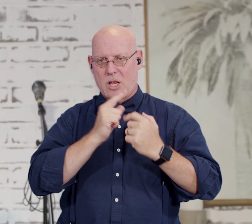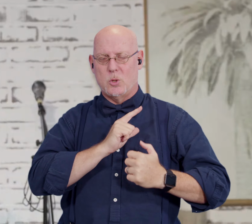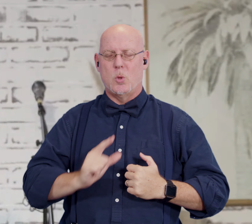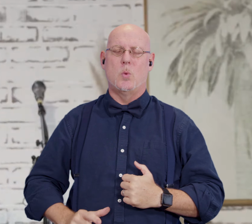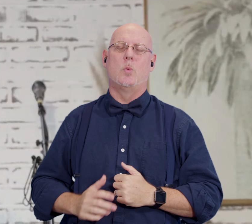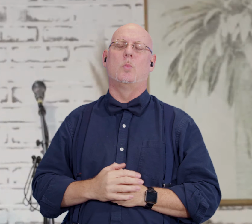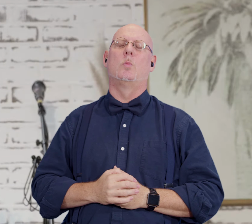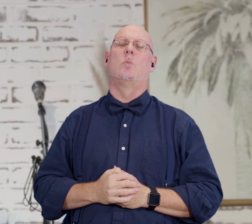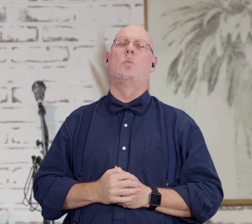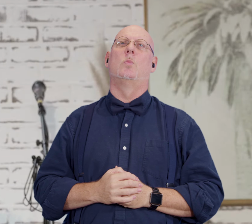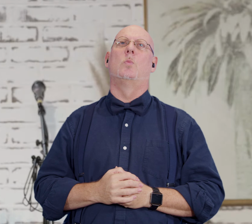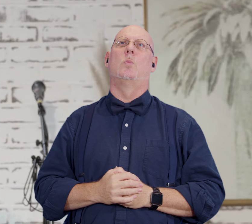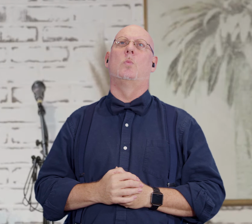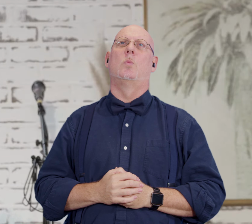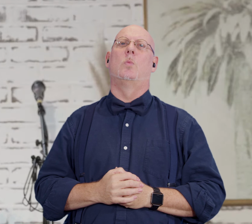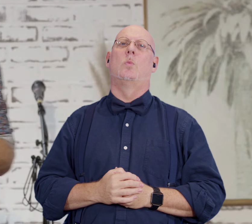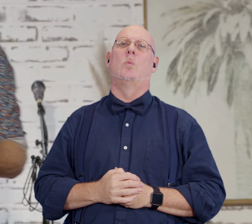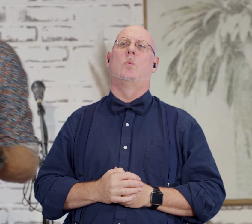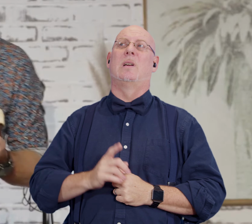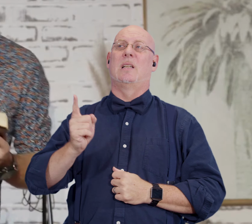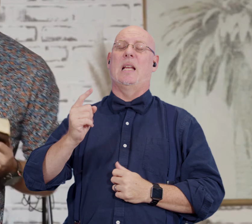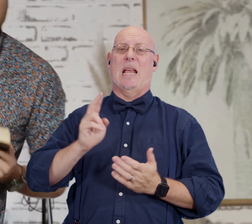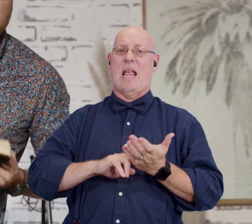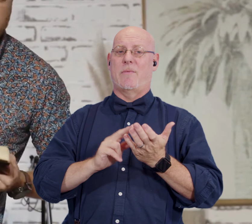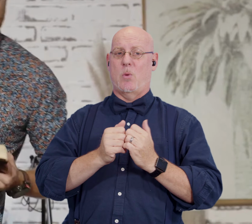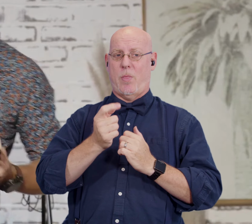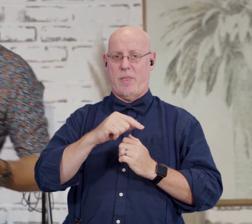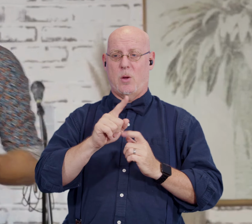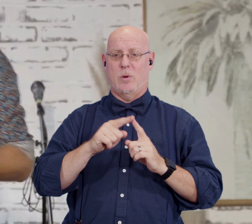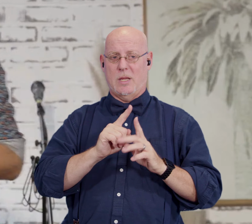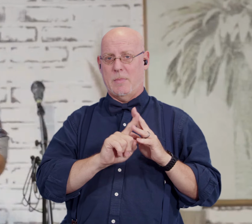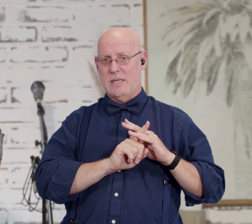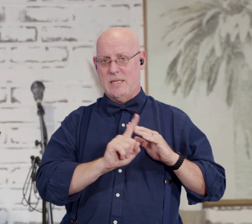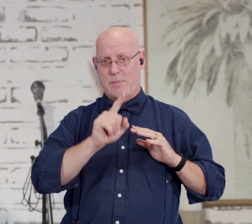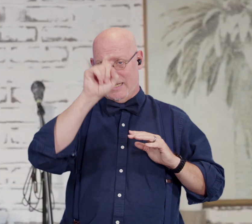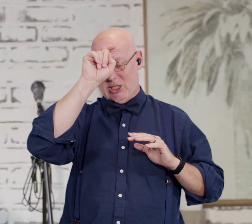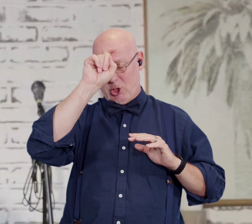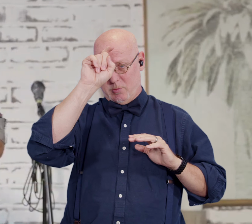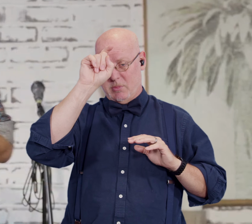declares the Lord. Now he had made a covenant with them when they came out of